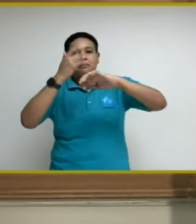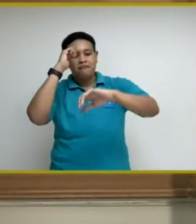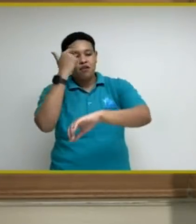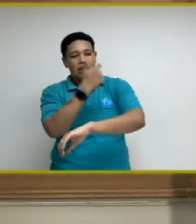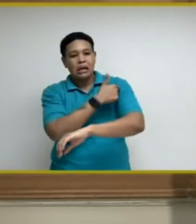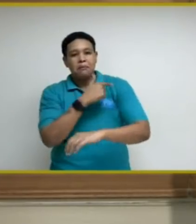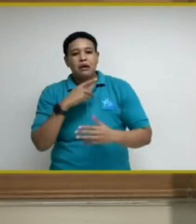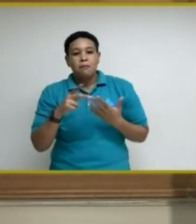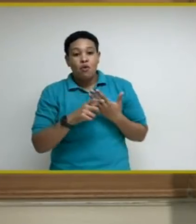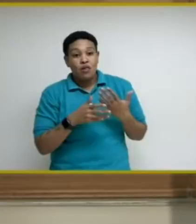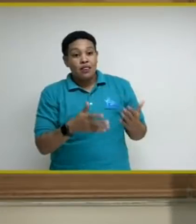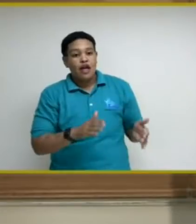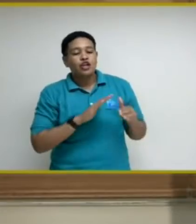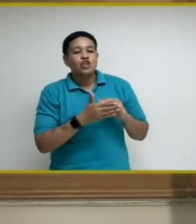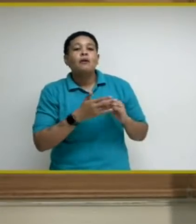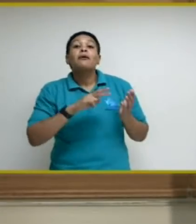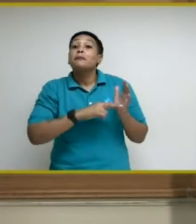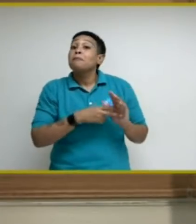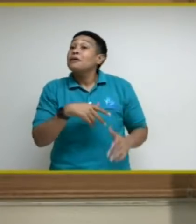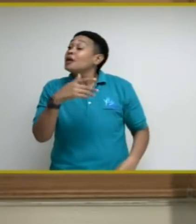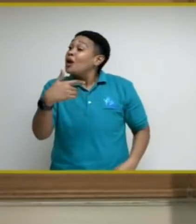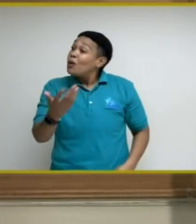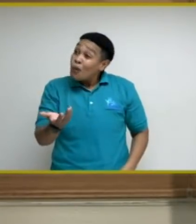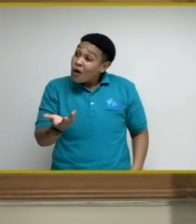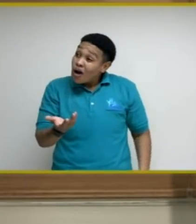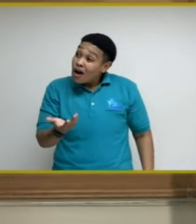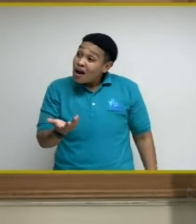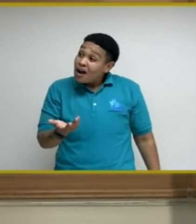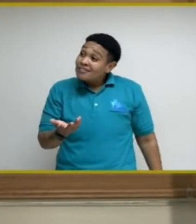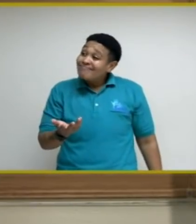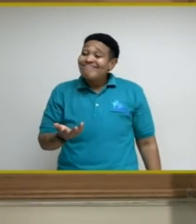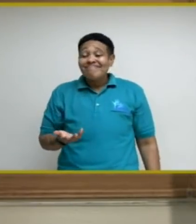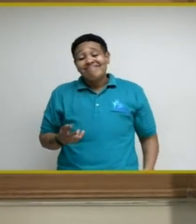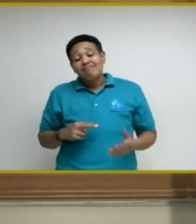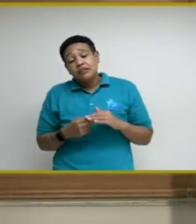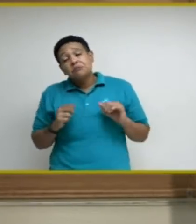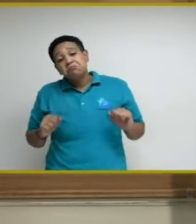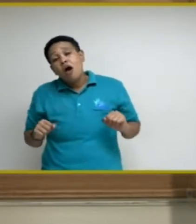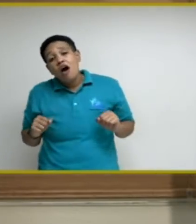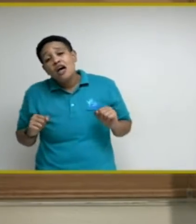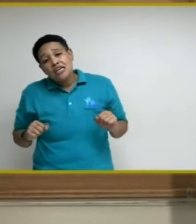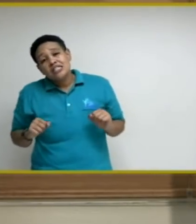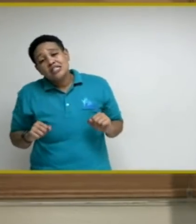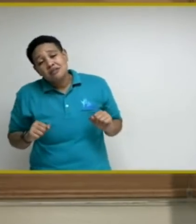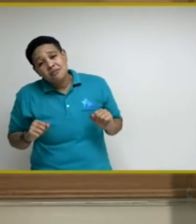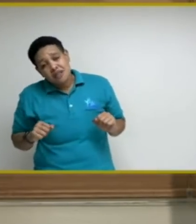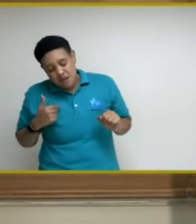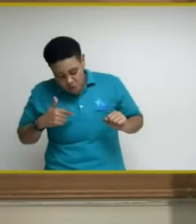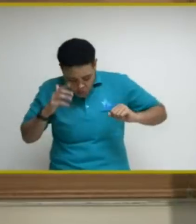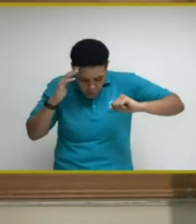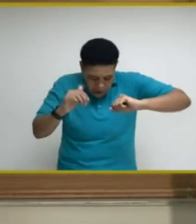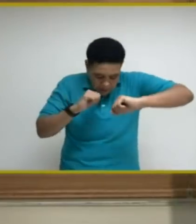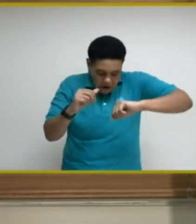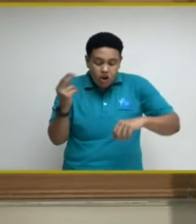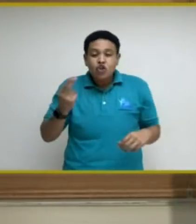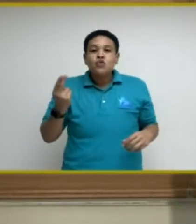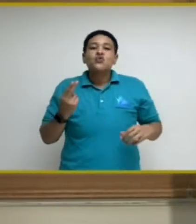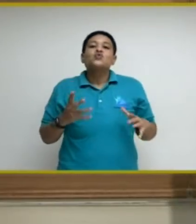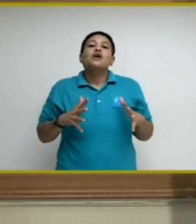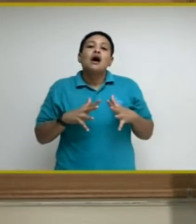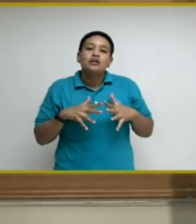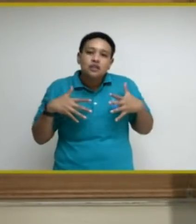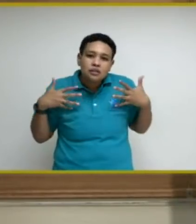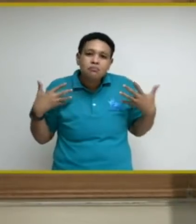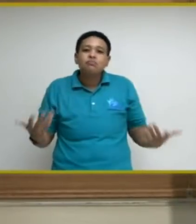immunization program, and therefore there was always the possibility that we would have not used up as